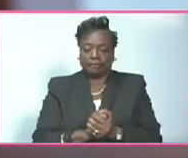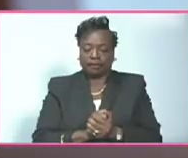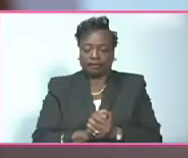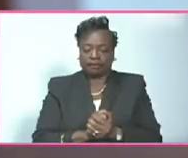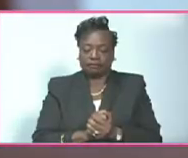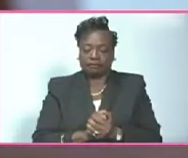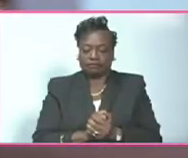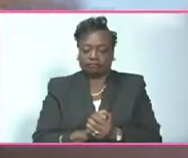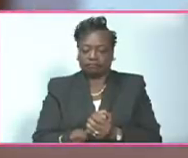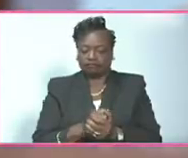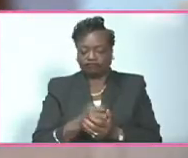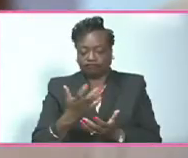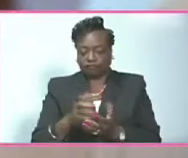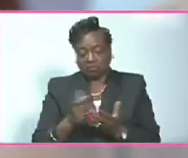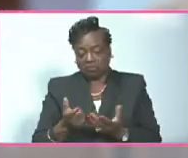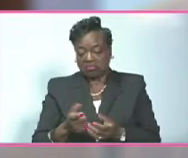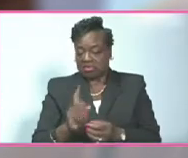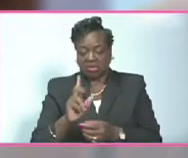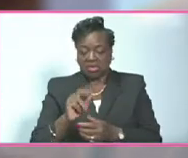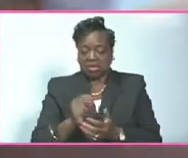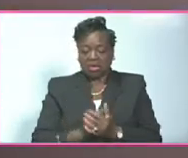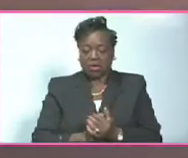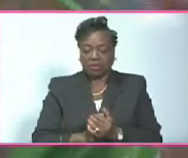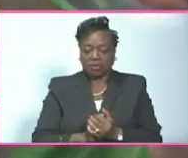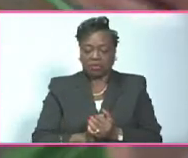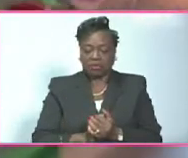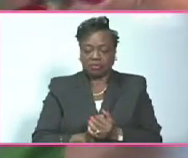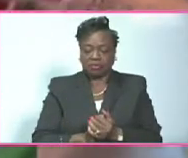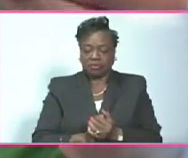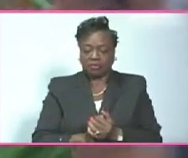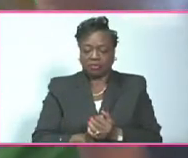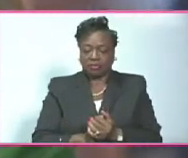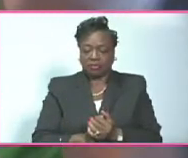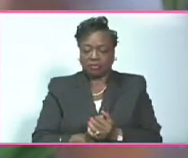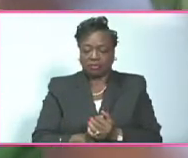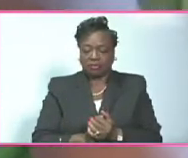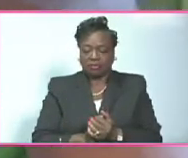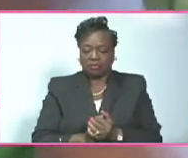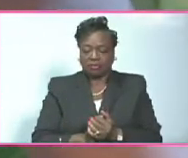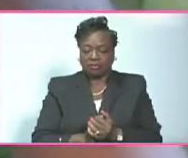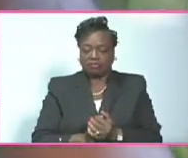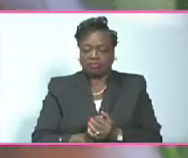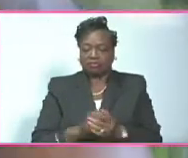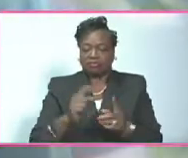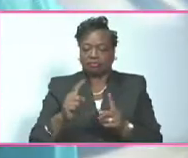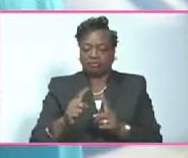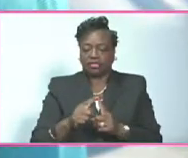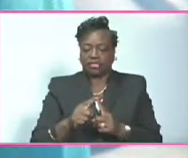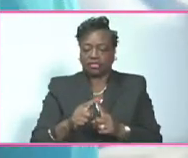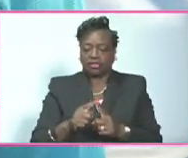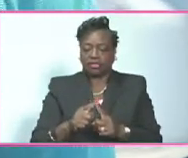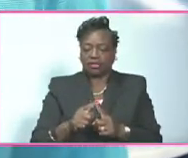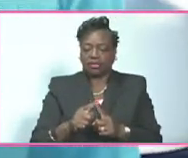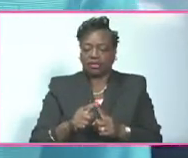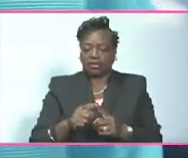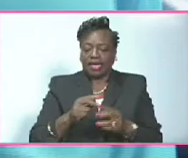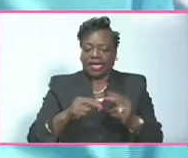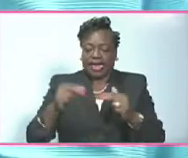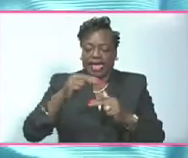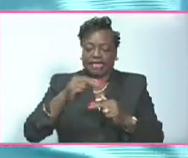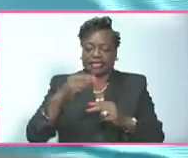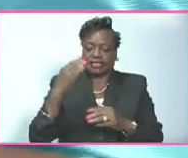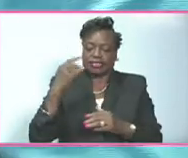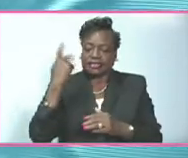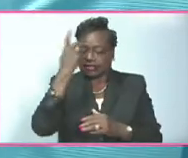No? When one cracks open a makeup palette, it's usually to accentuate beauty. But celebrity artist Jamaal Rolle has